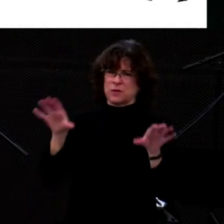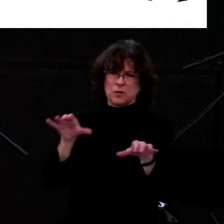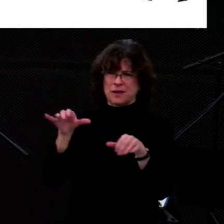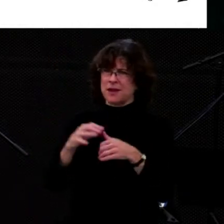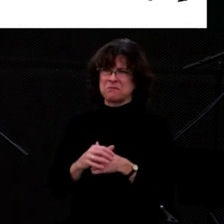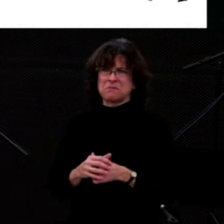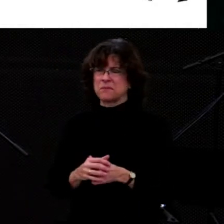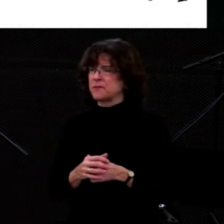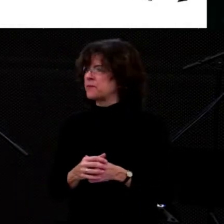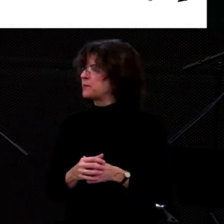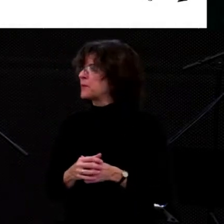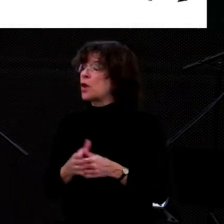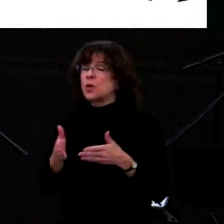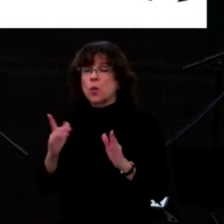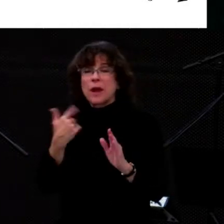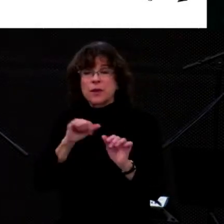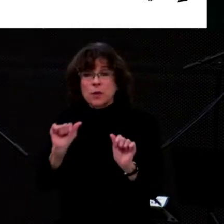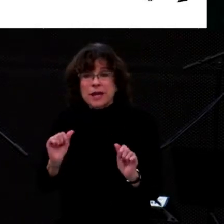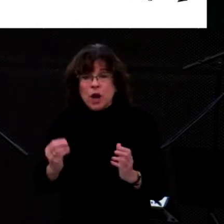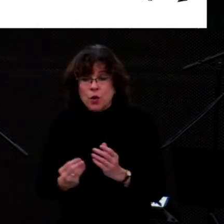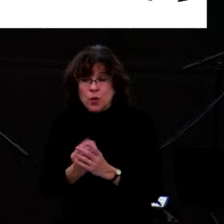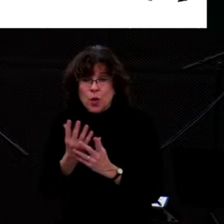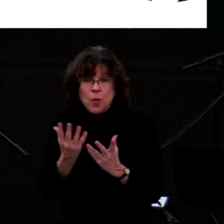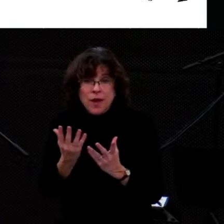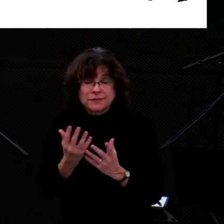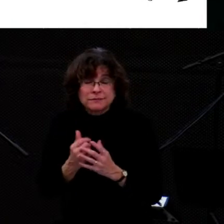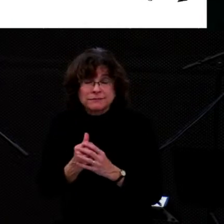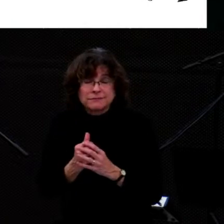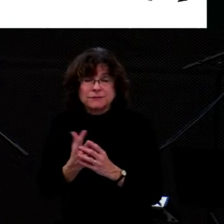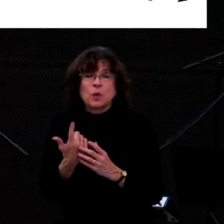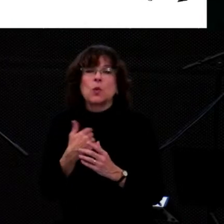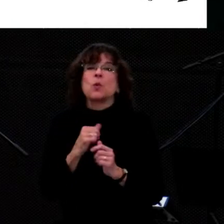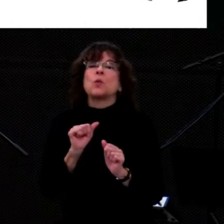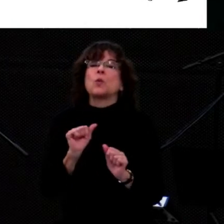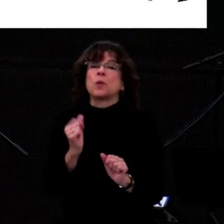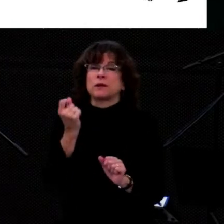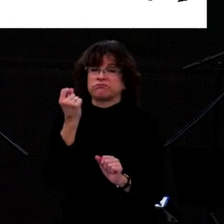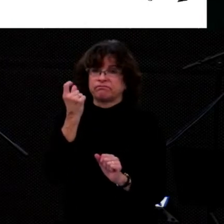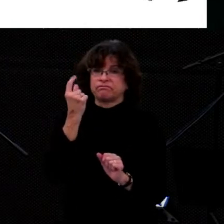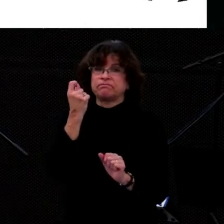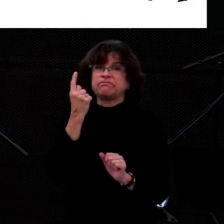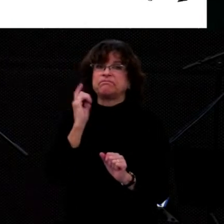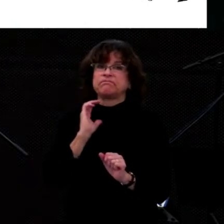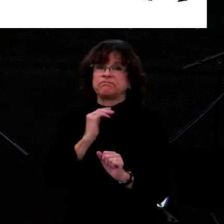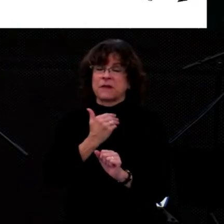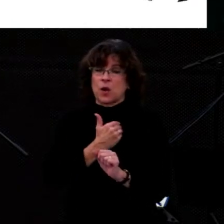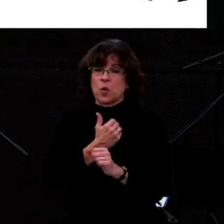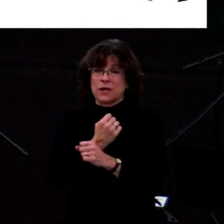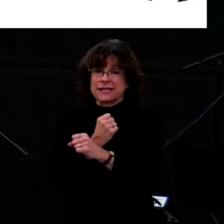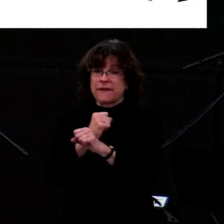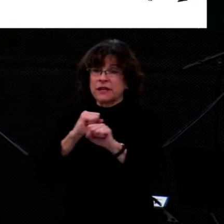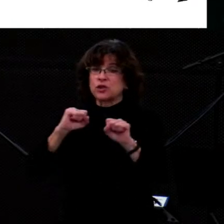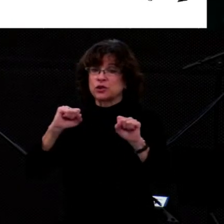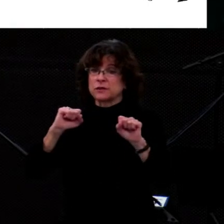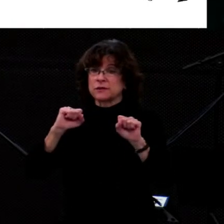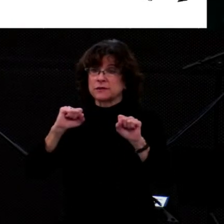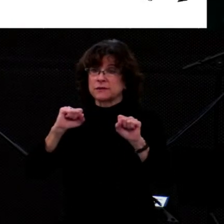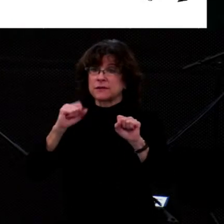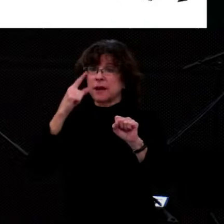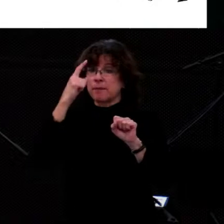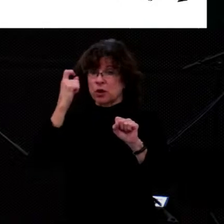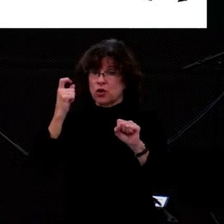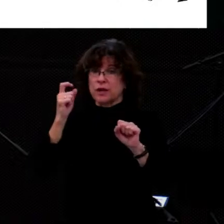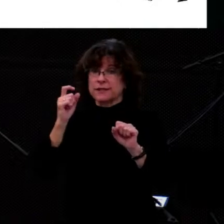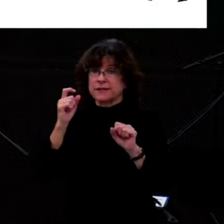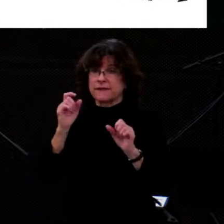No, actually, the way that we grow is often we realize that our understanding of salvation at the moment of